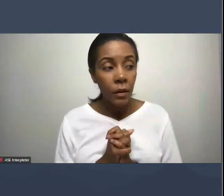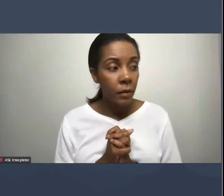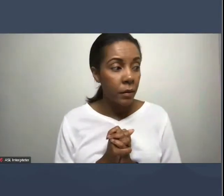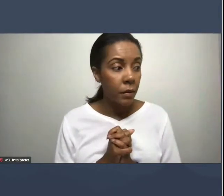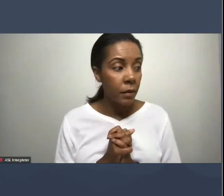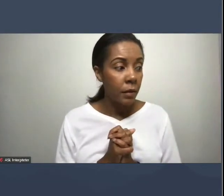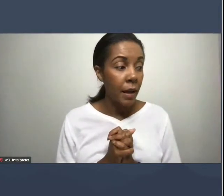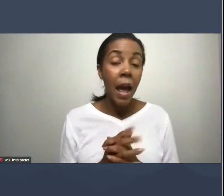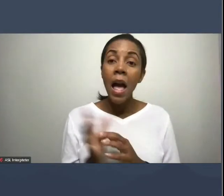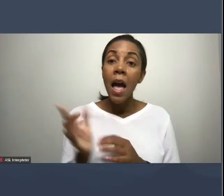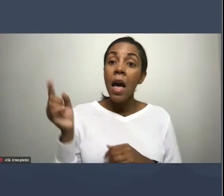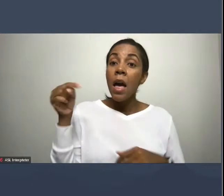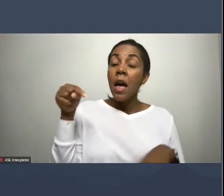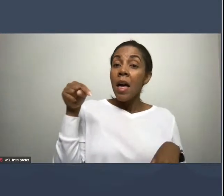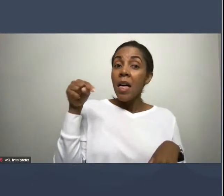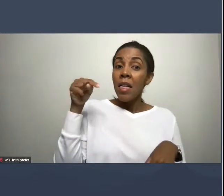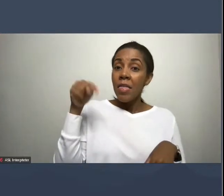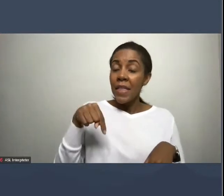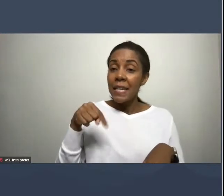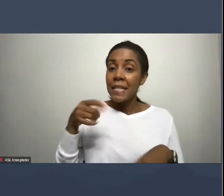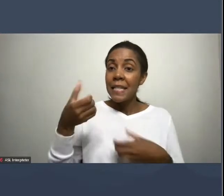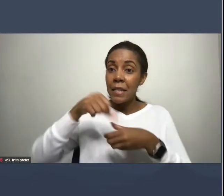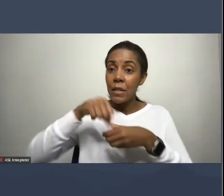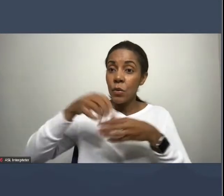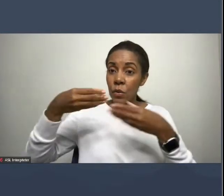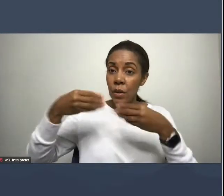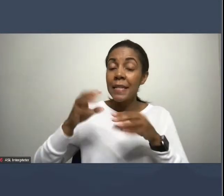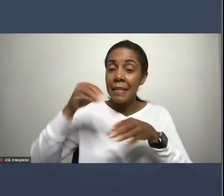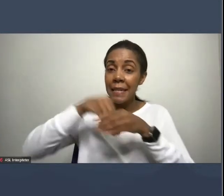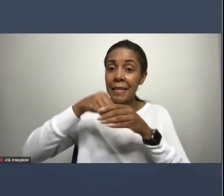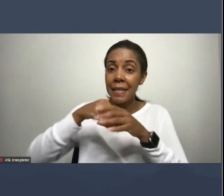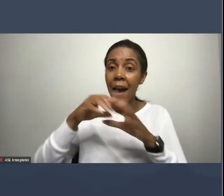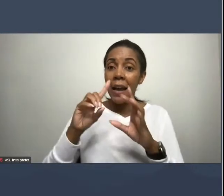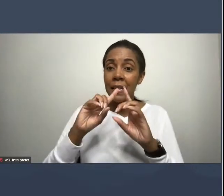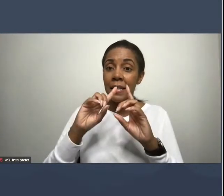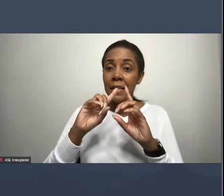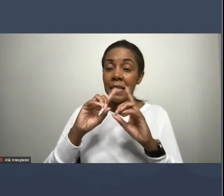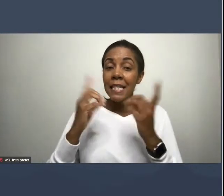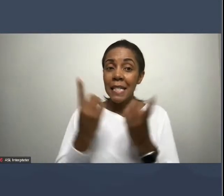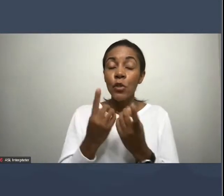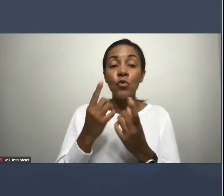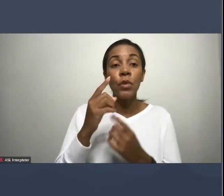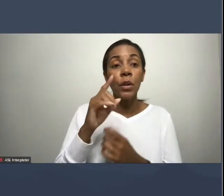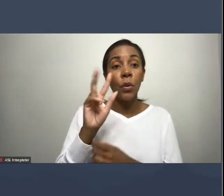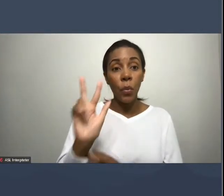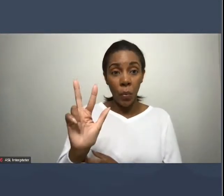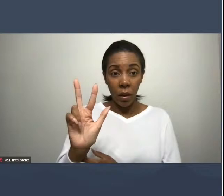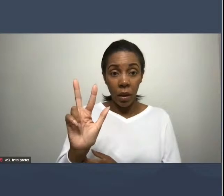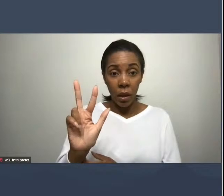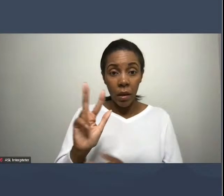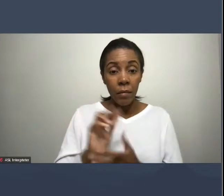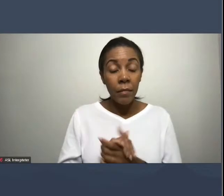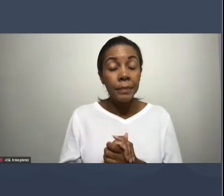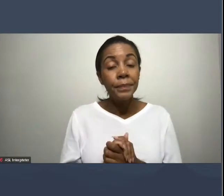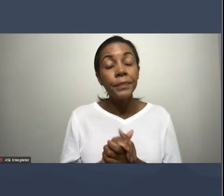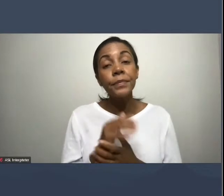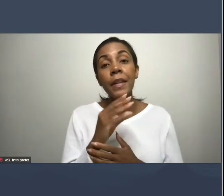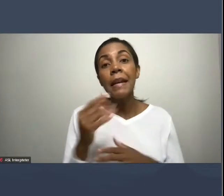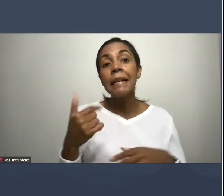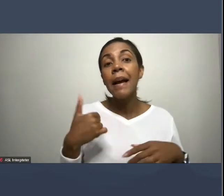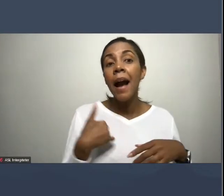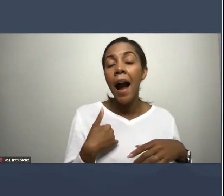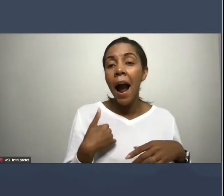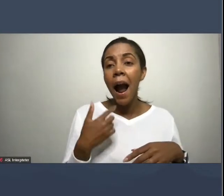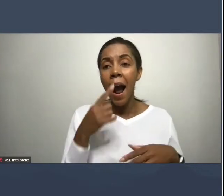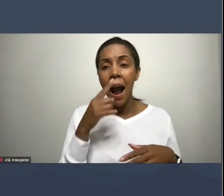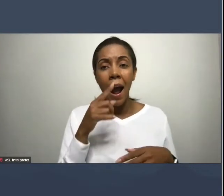This service station is in District 3, and I looked